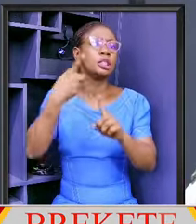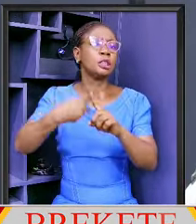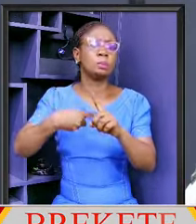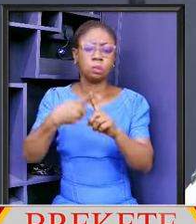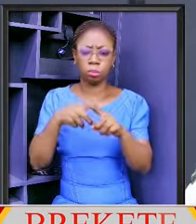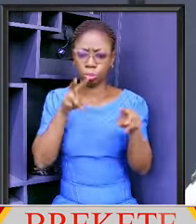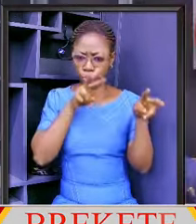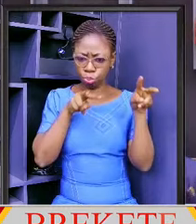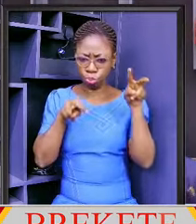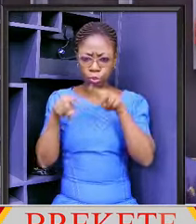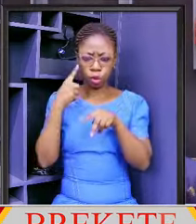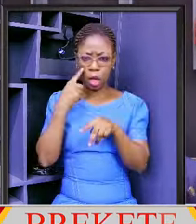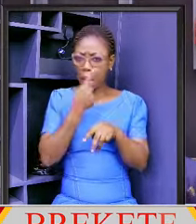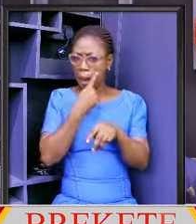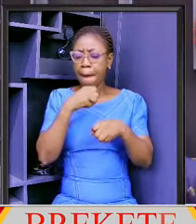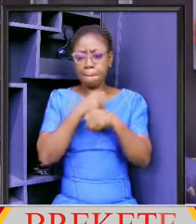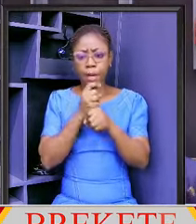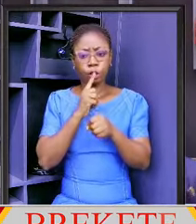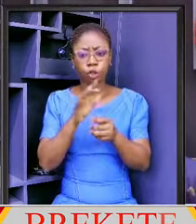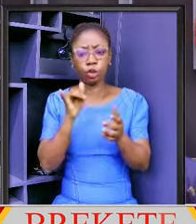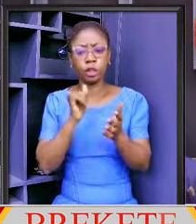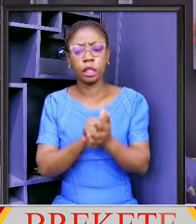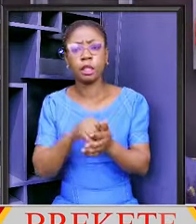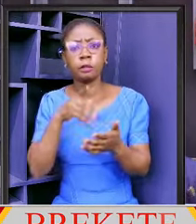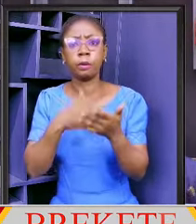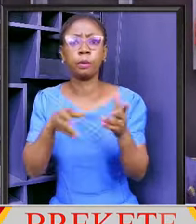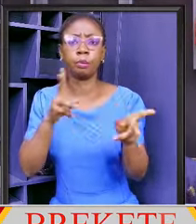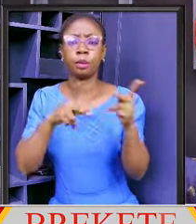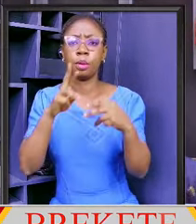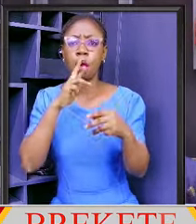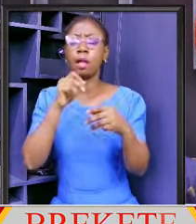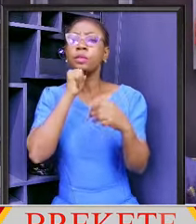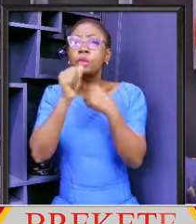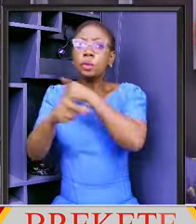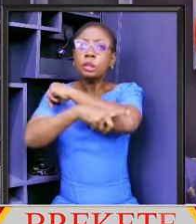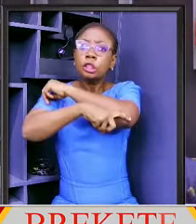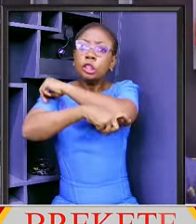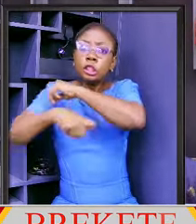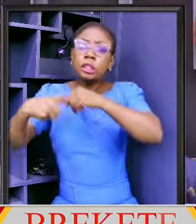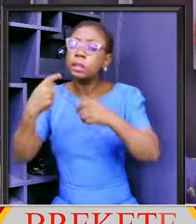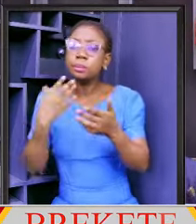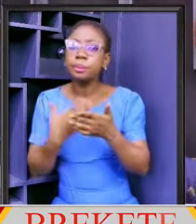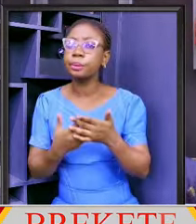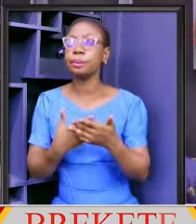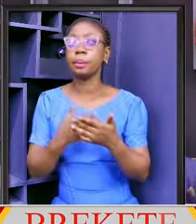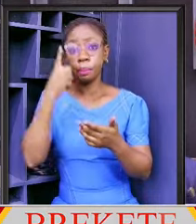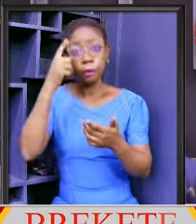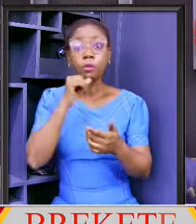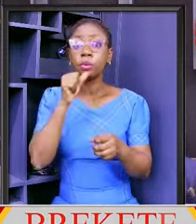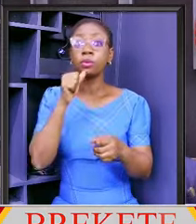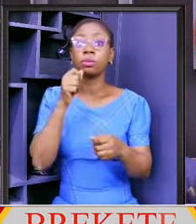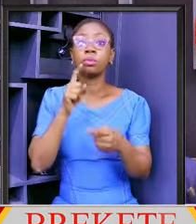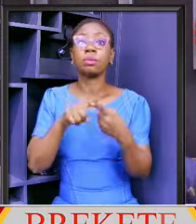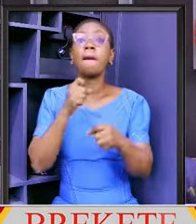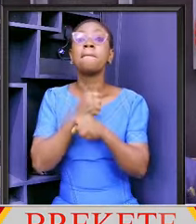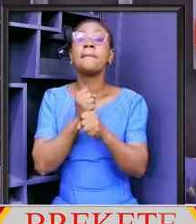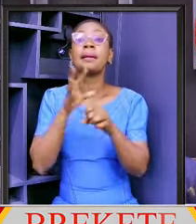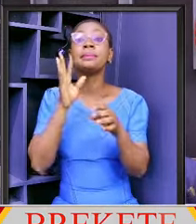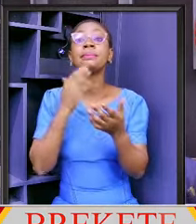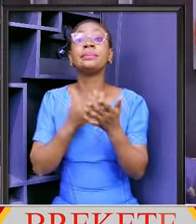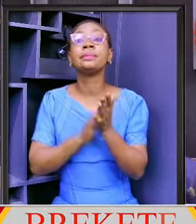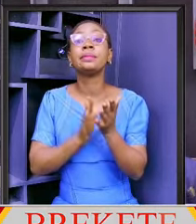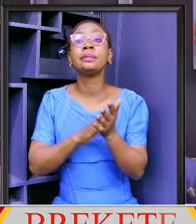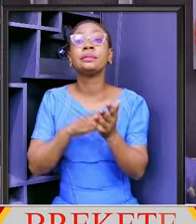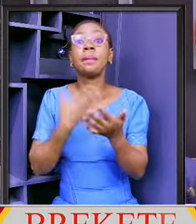Put eye. Make sure, say, some people know they thief the money, because nobody to make money for Nigeria. Now, how to use the money